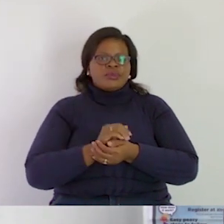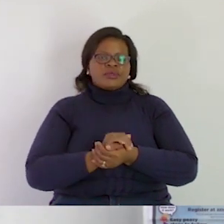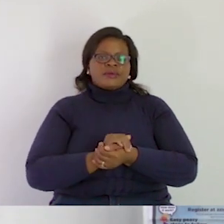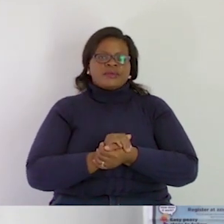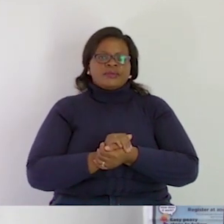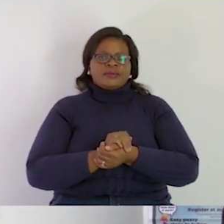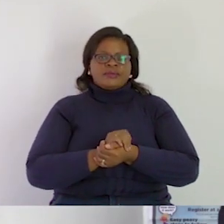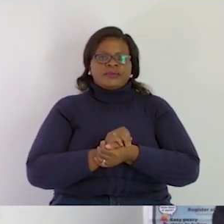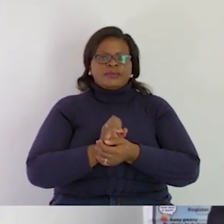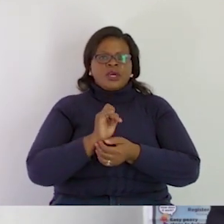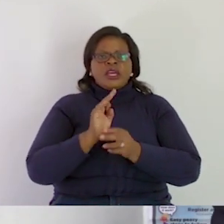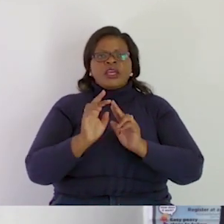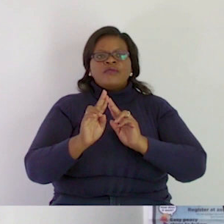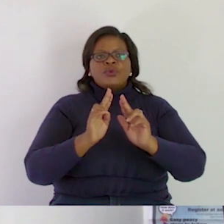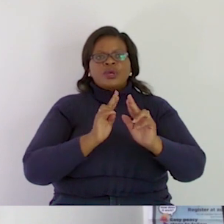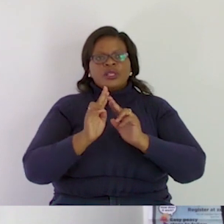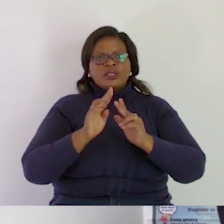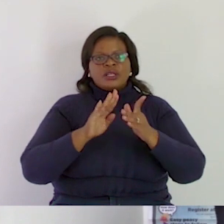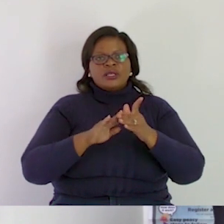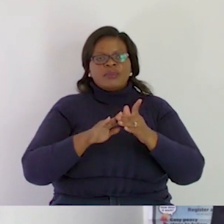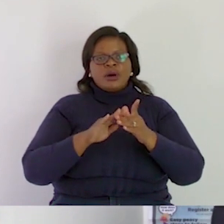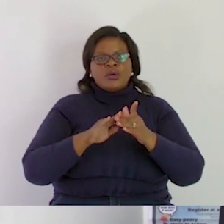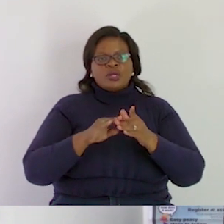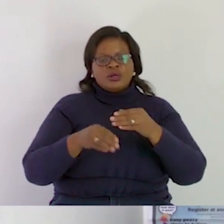When it comes to associative property,